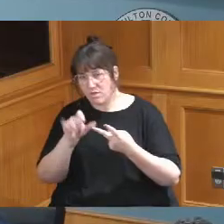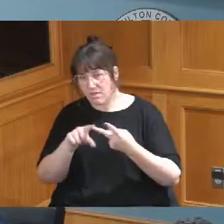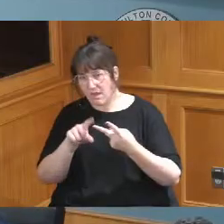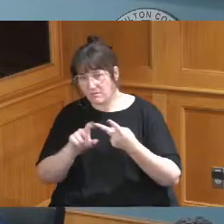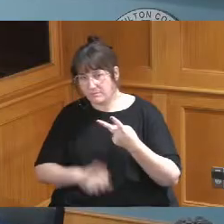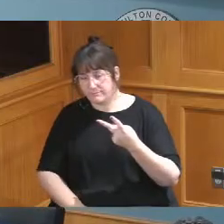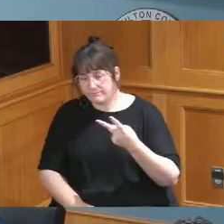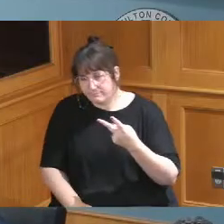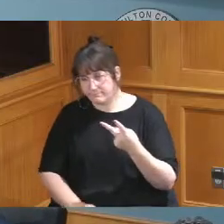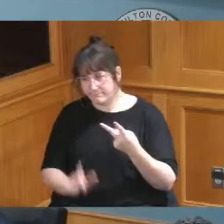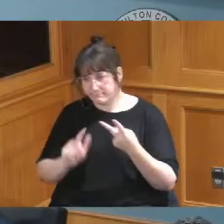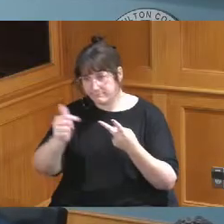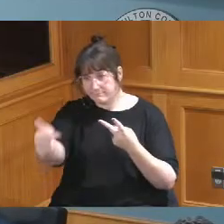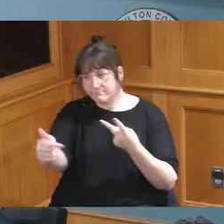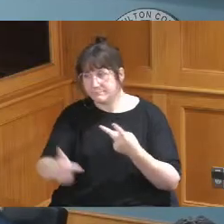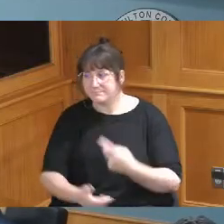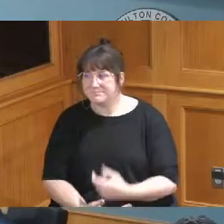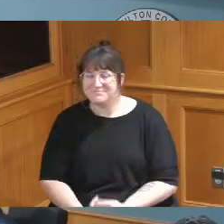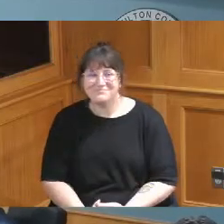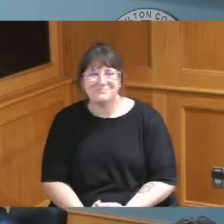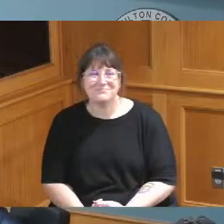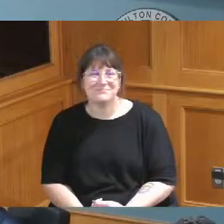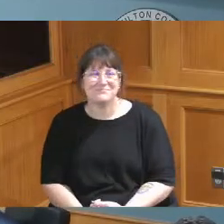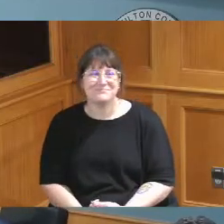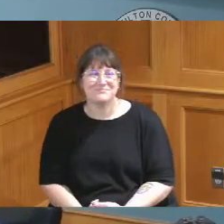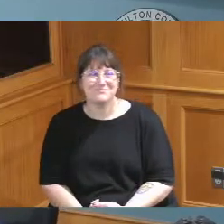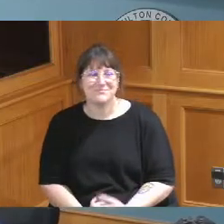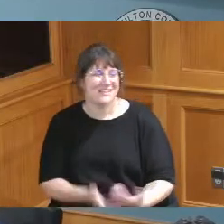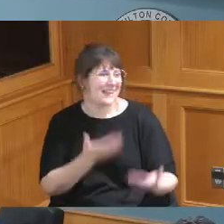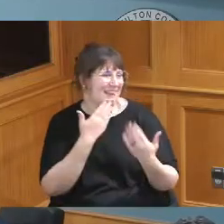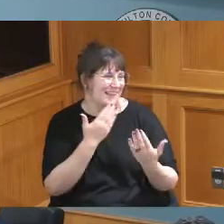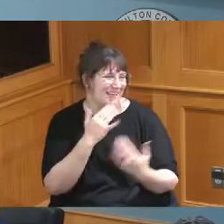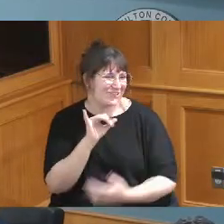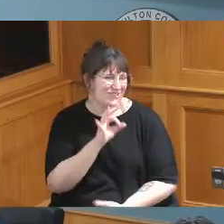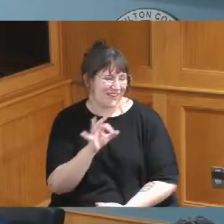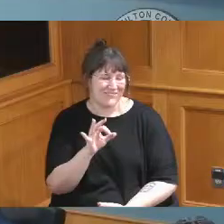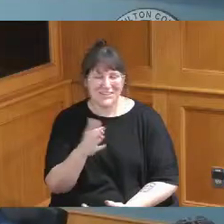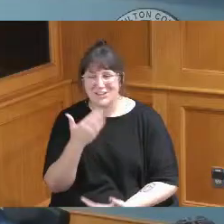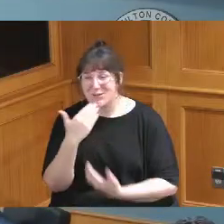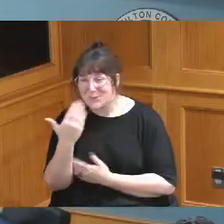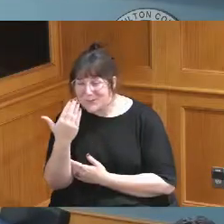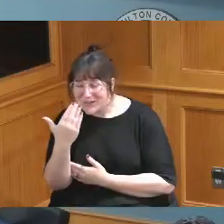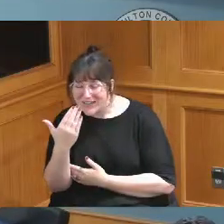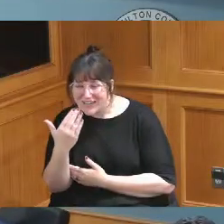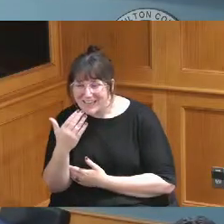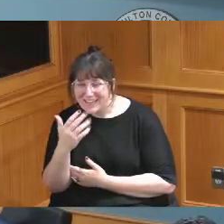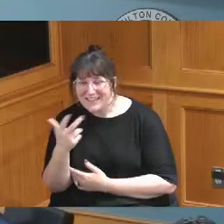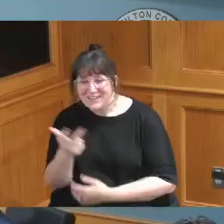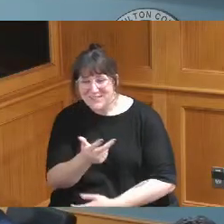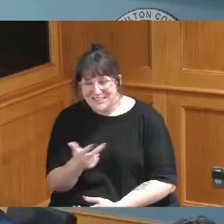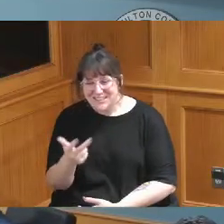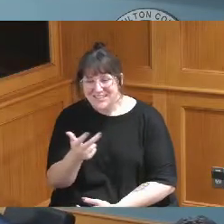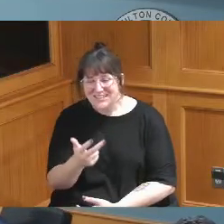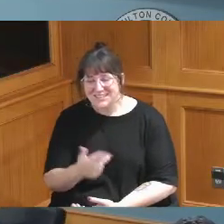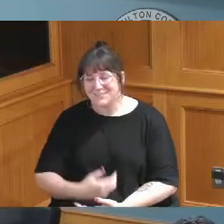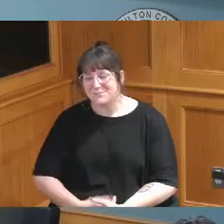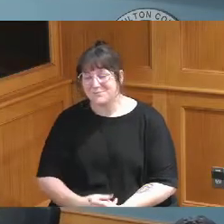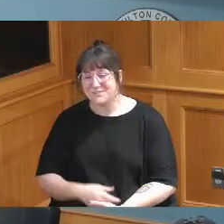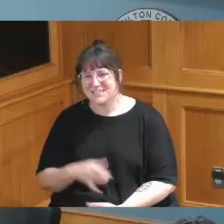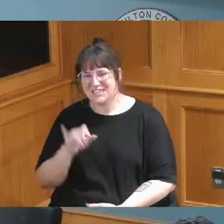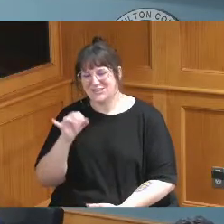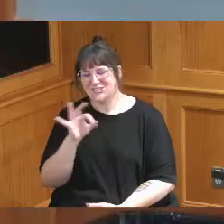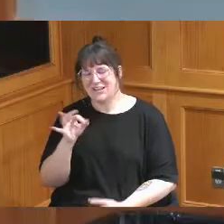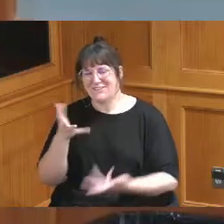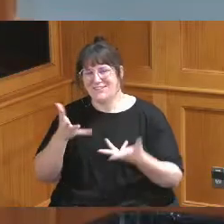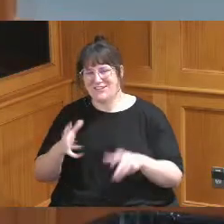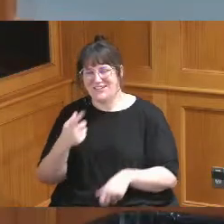I'll just leave it to you. I won't steal your thunder, Phil. Sorry. Yeah, thank you, Jeff. Good morning, Commissioners. As Jeff said, this